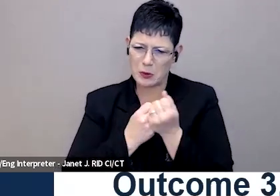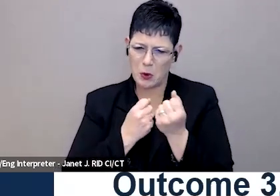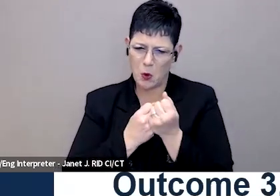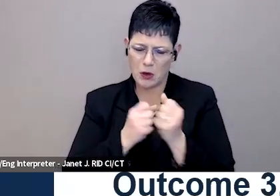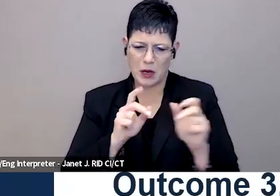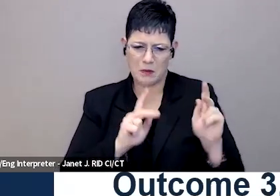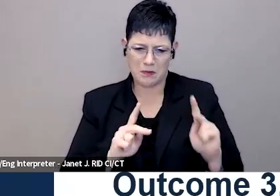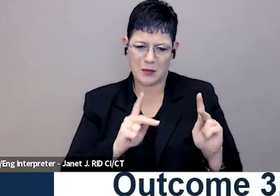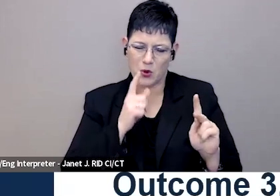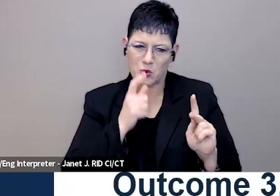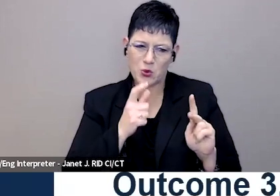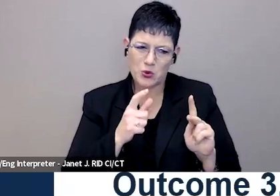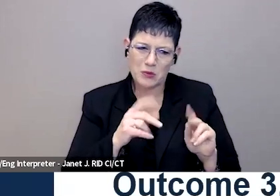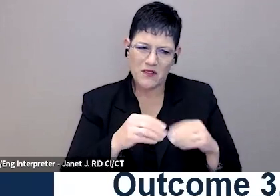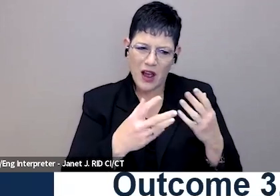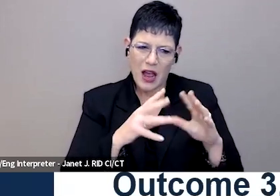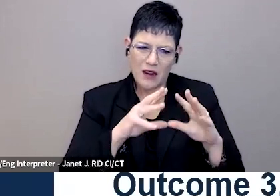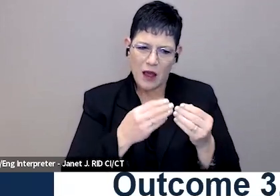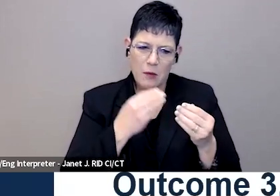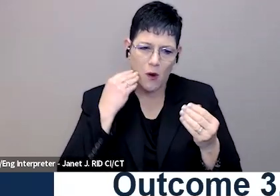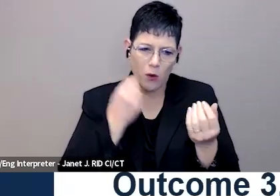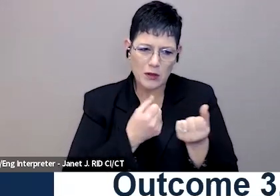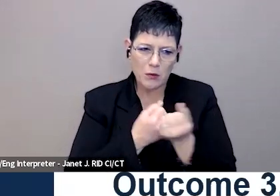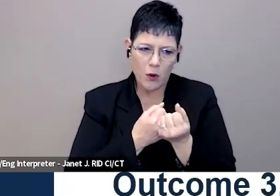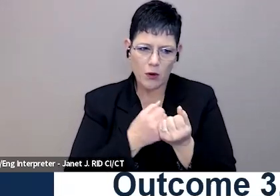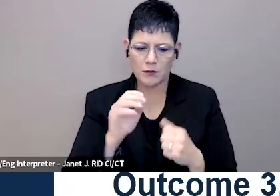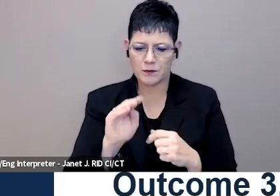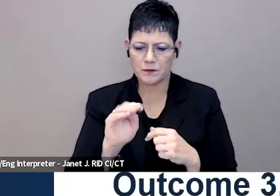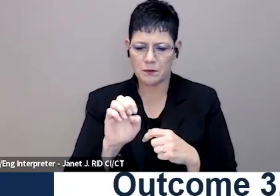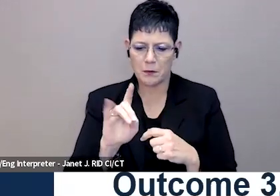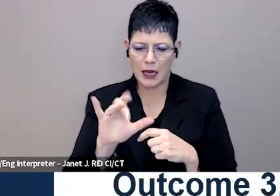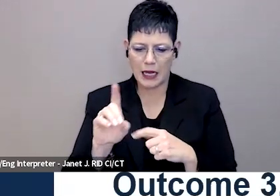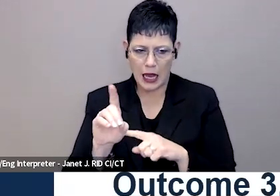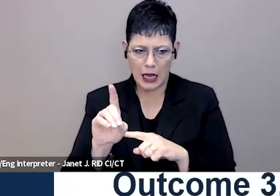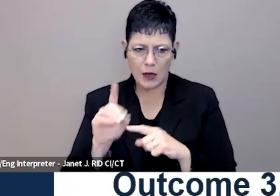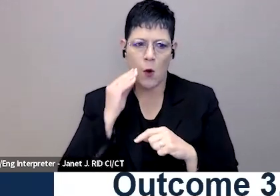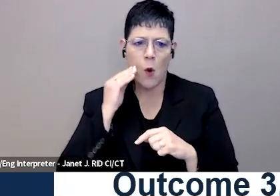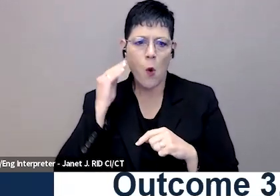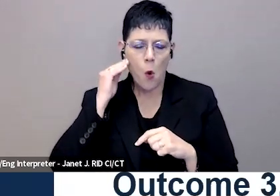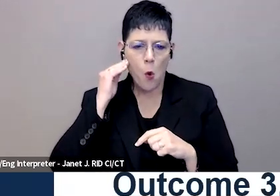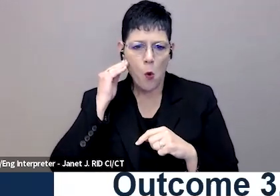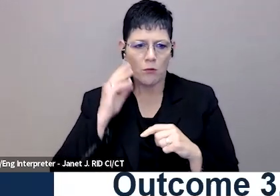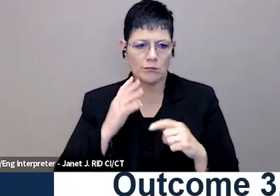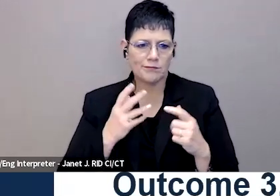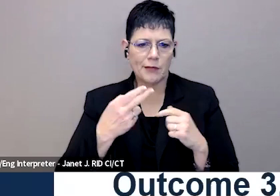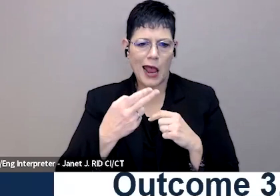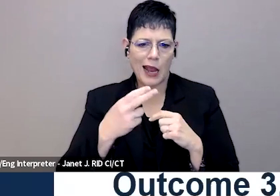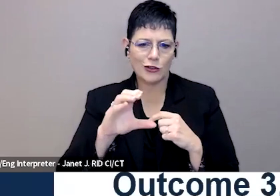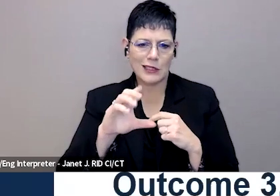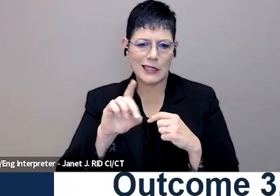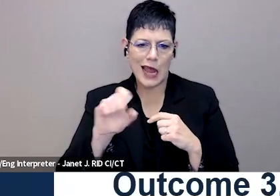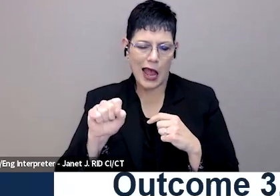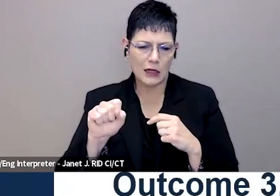caregivers in this effort. And Medicaid Home and Community-Based Services, or